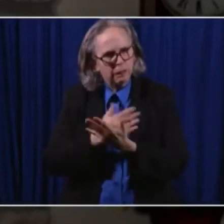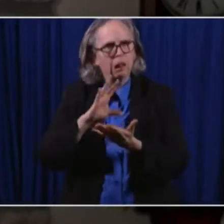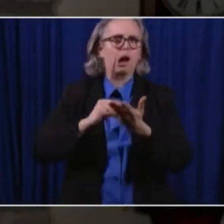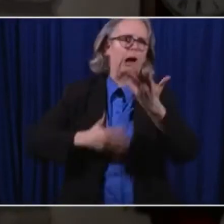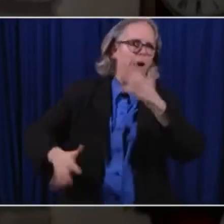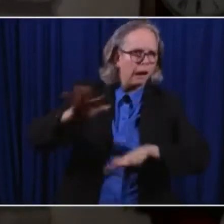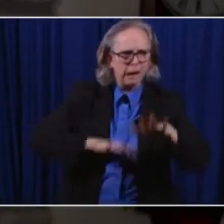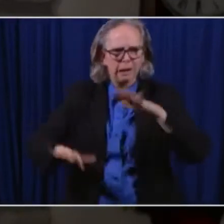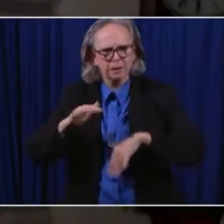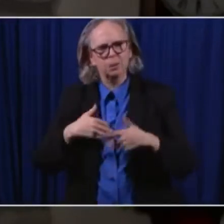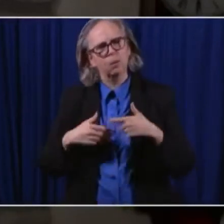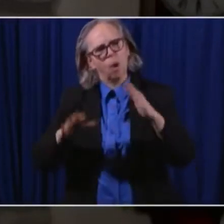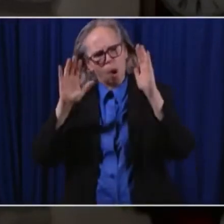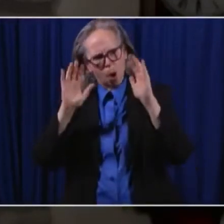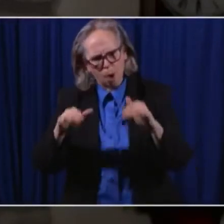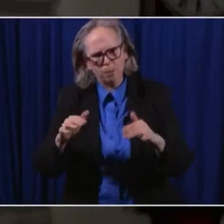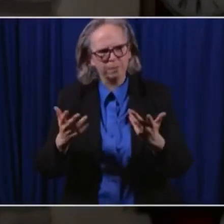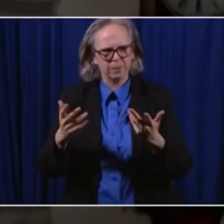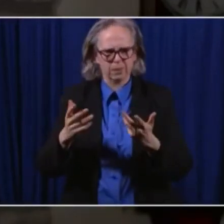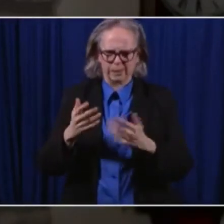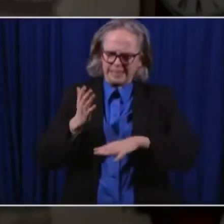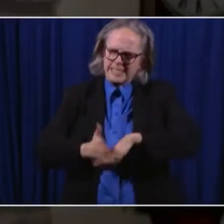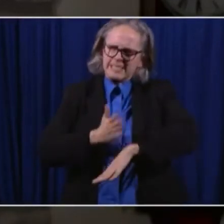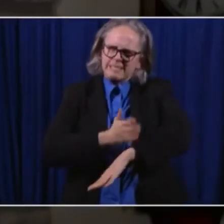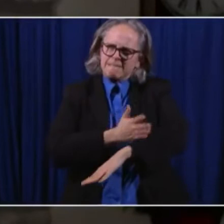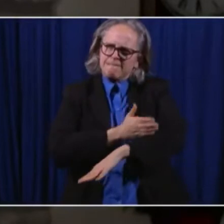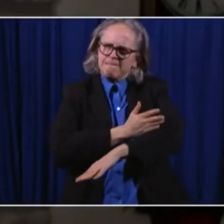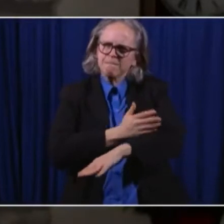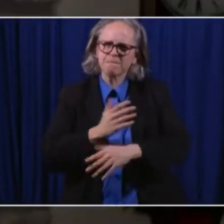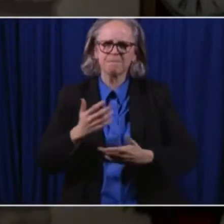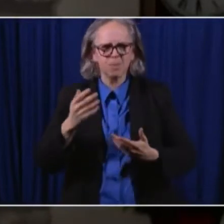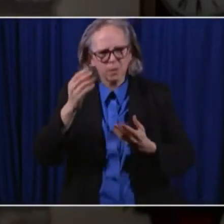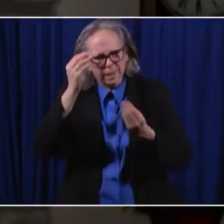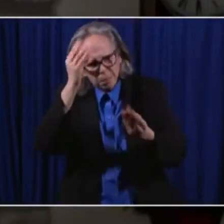on, and we'll take a look at their application.